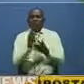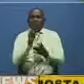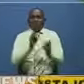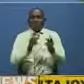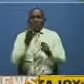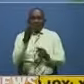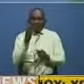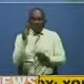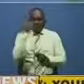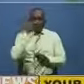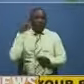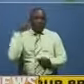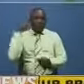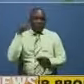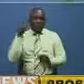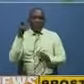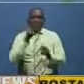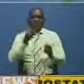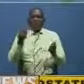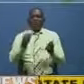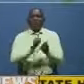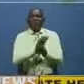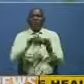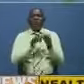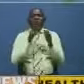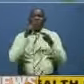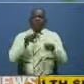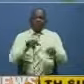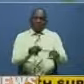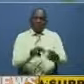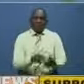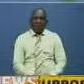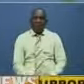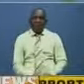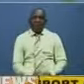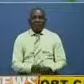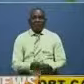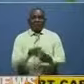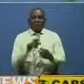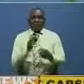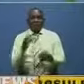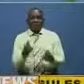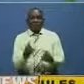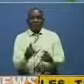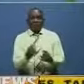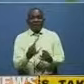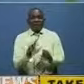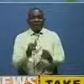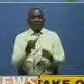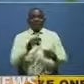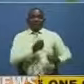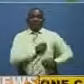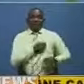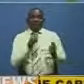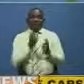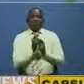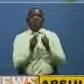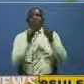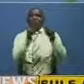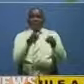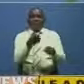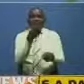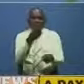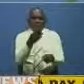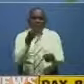governments to get all polluted water bodies to their original state. To this end, the military task force has once again been